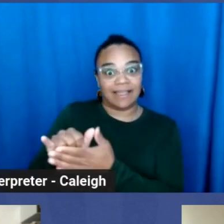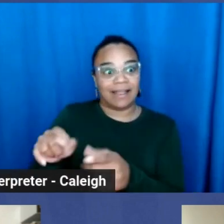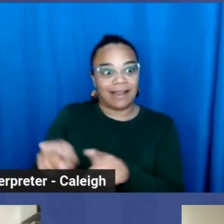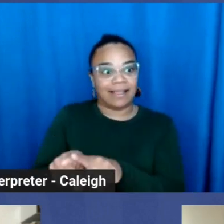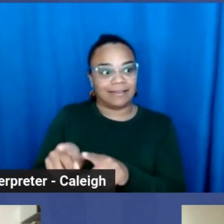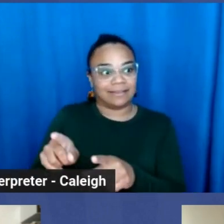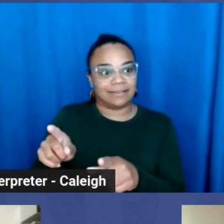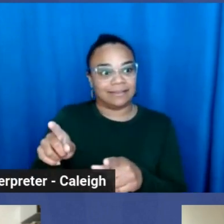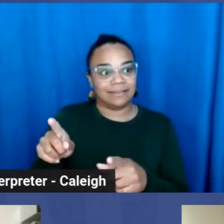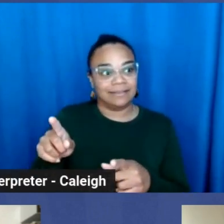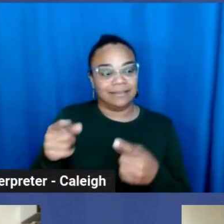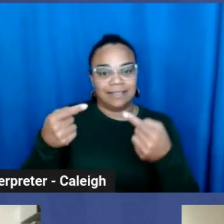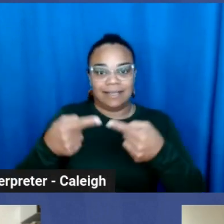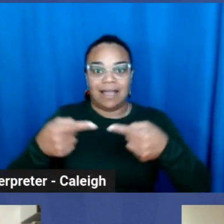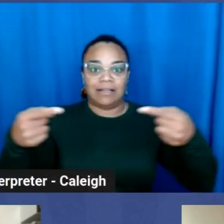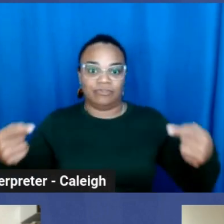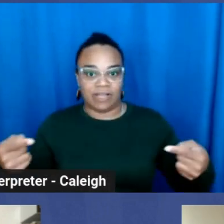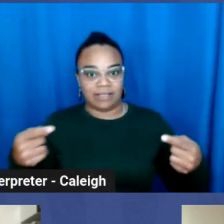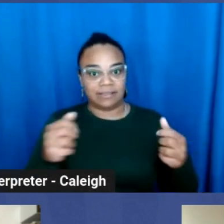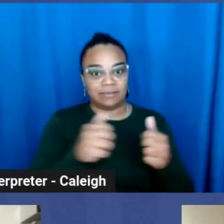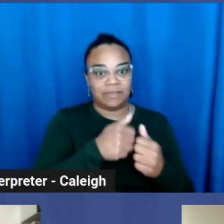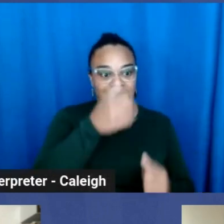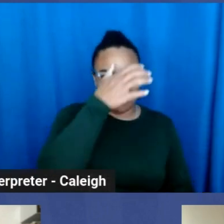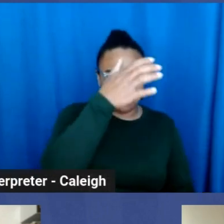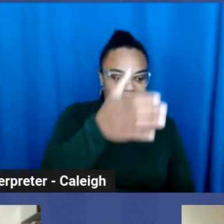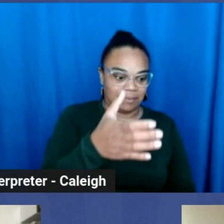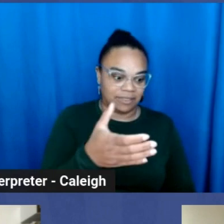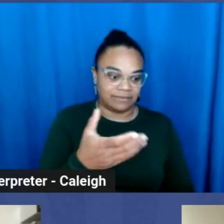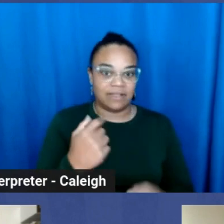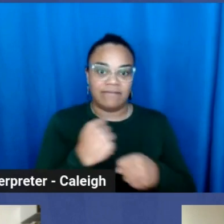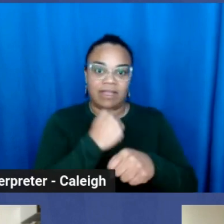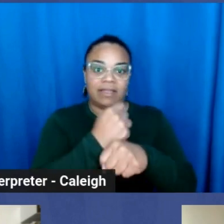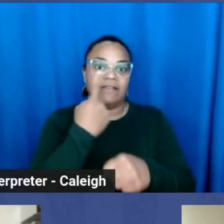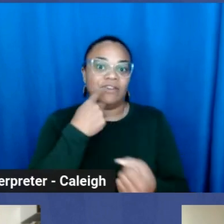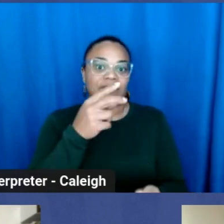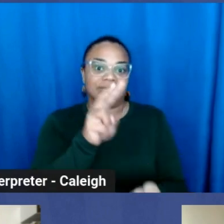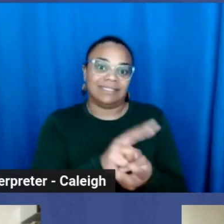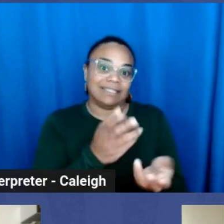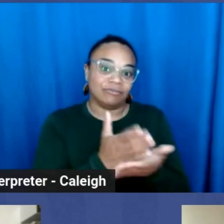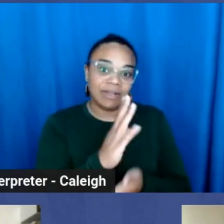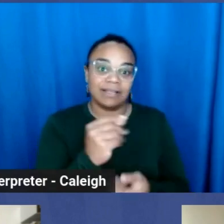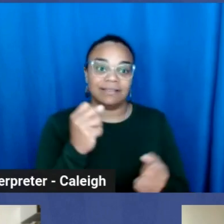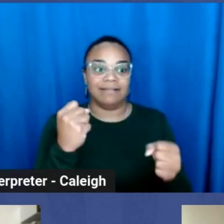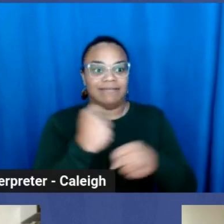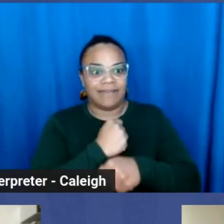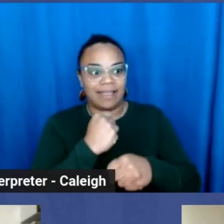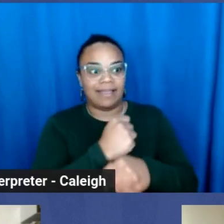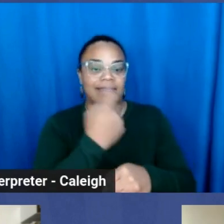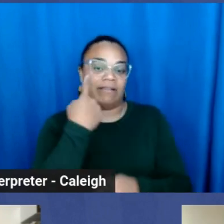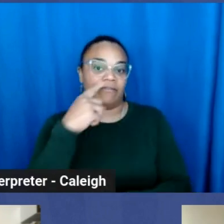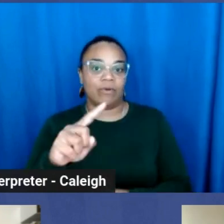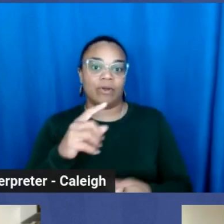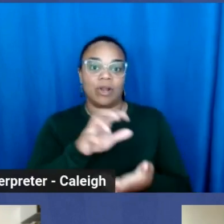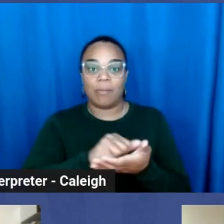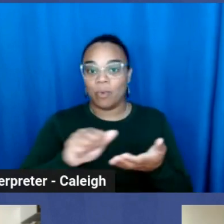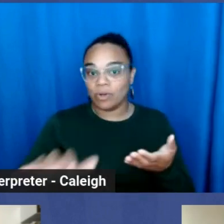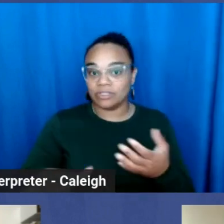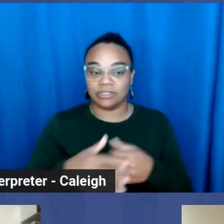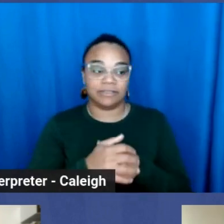considered contrasting with the idea of fighting for sex rights and fighting for